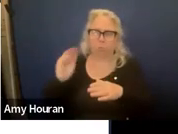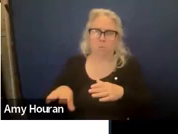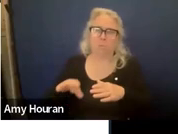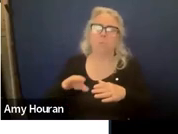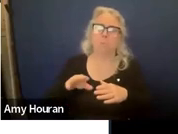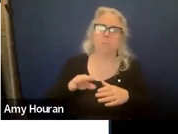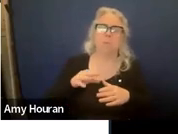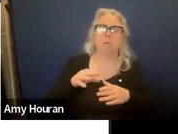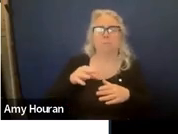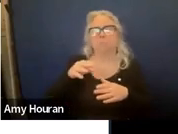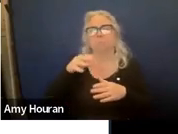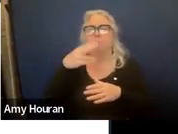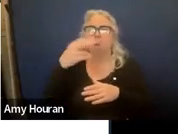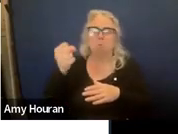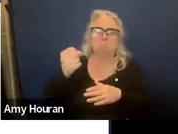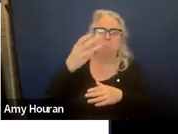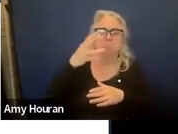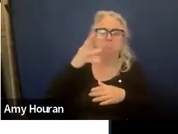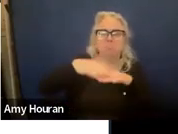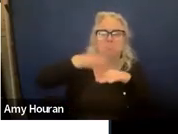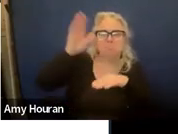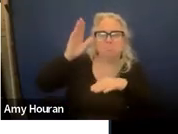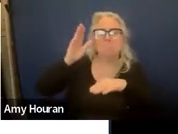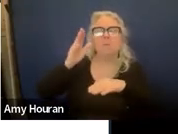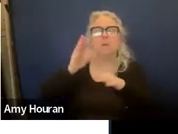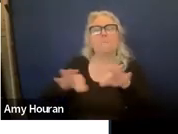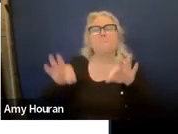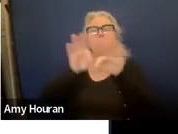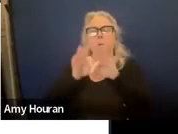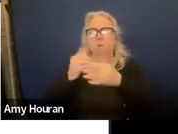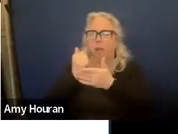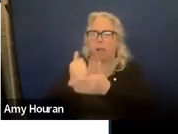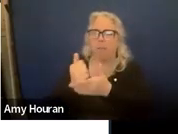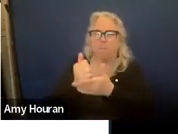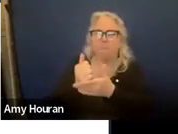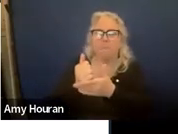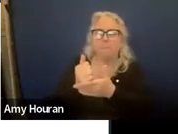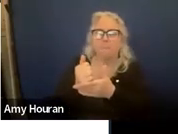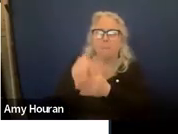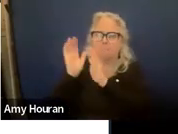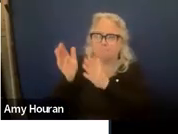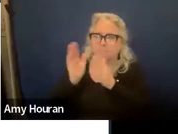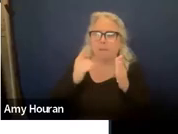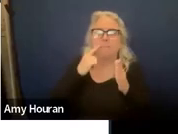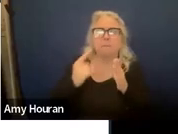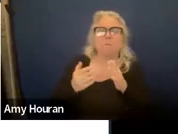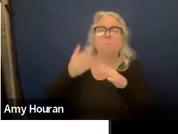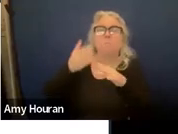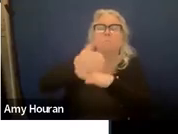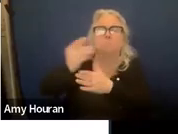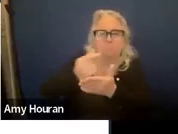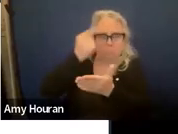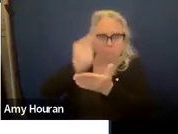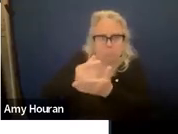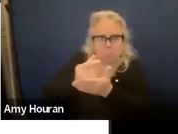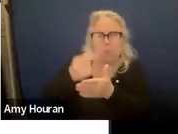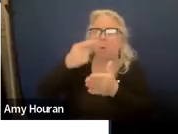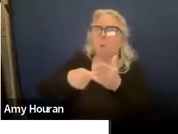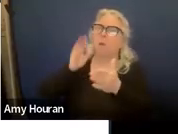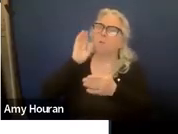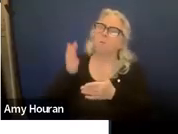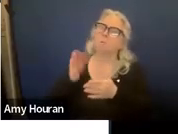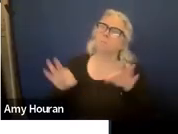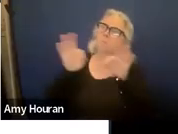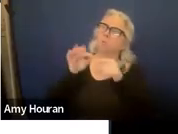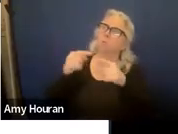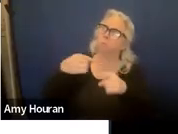really about thinking, you know, about that transition plan, helping them plan for that post-secondary and thinking what is going to be meaningful for them